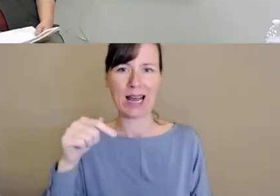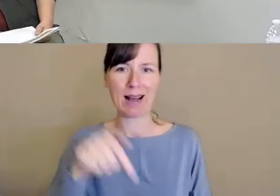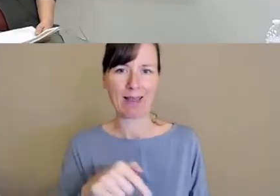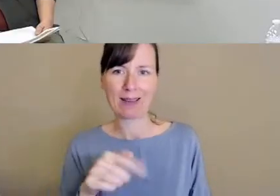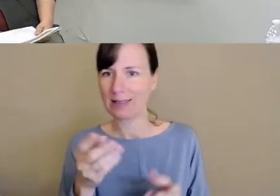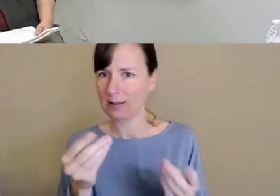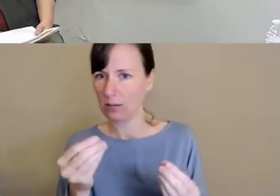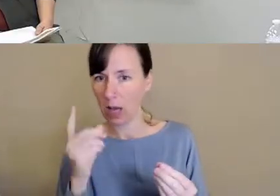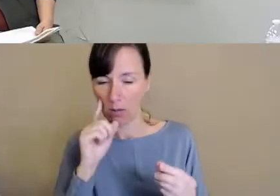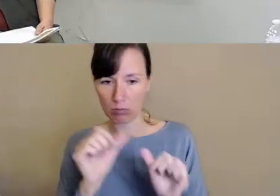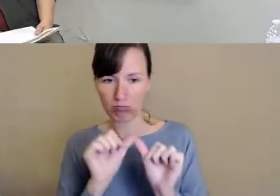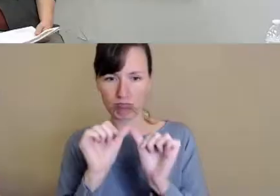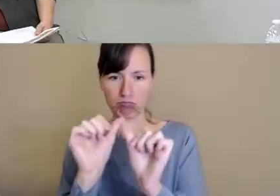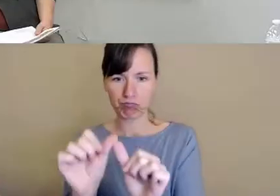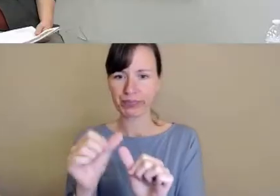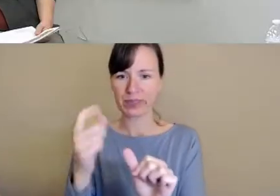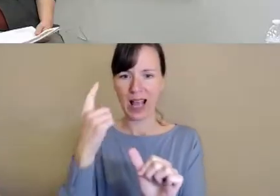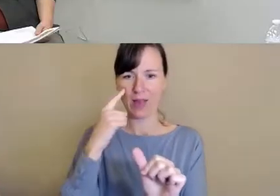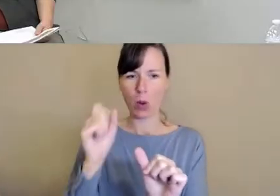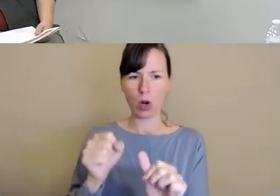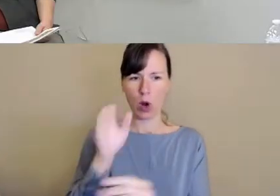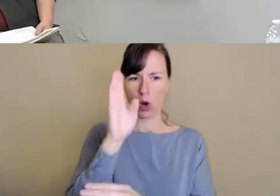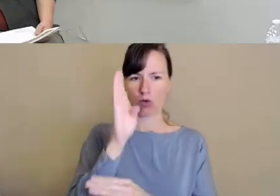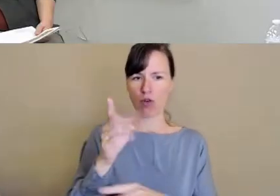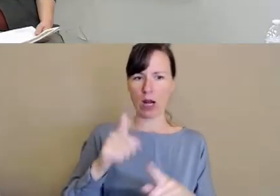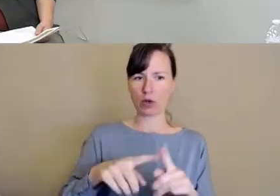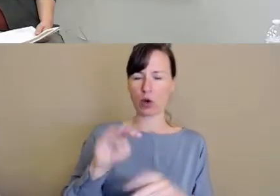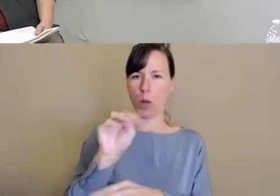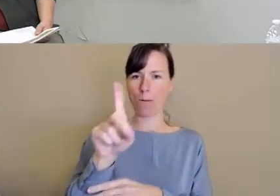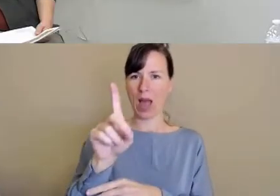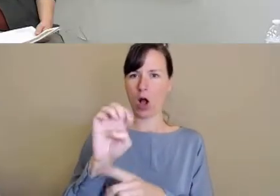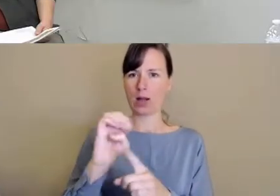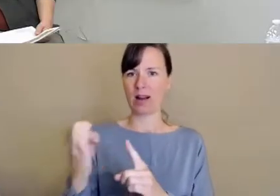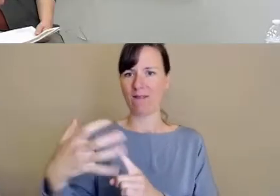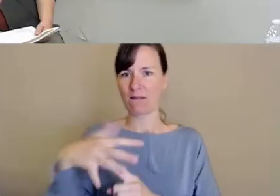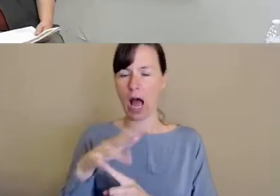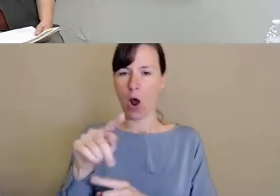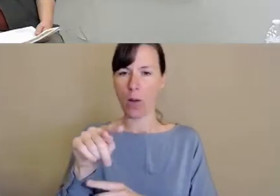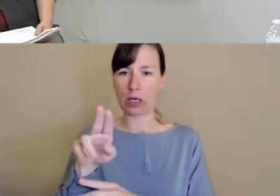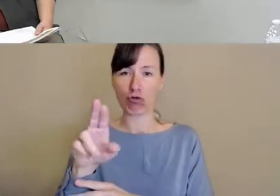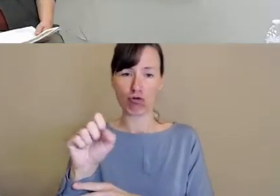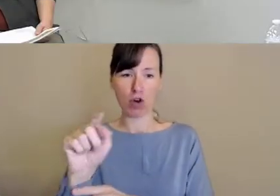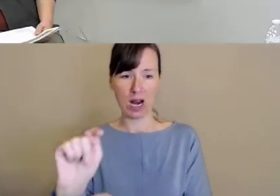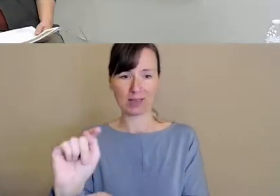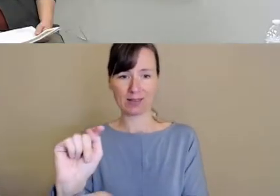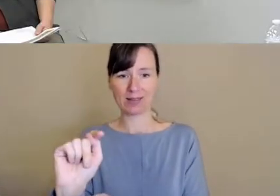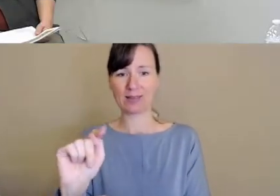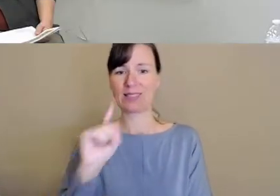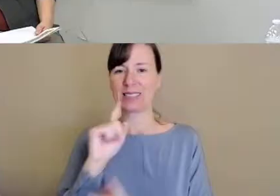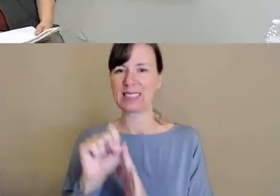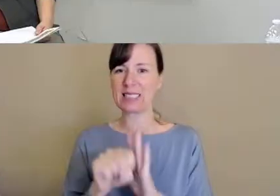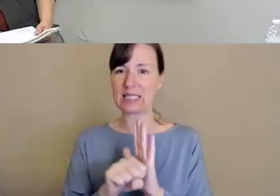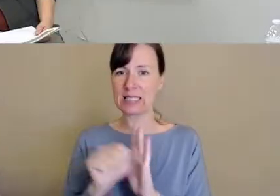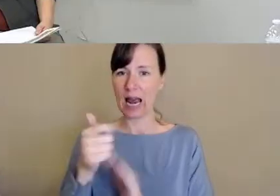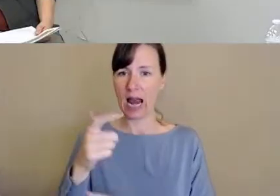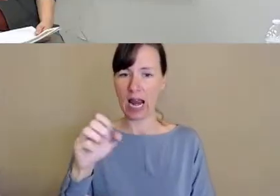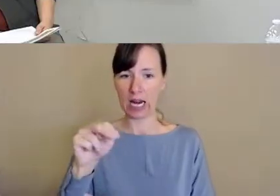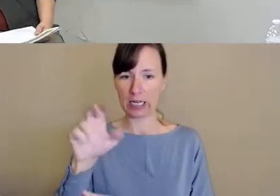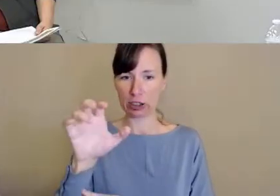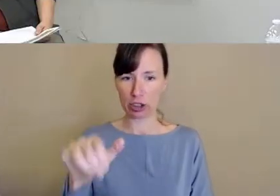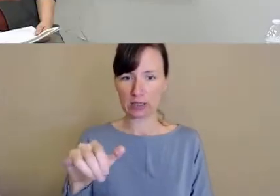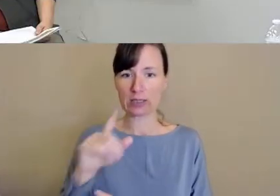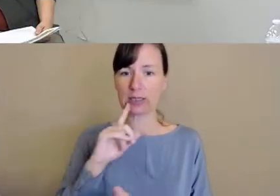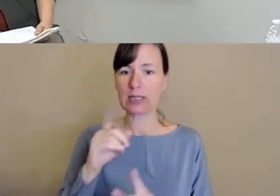and models for conservation easements. And instead of starting from scratch, I think it would be really prudent just to go right